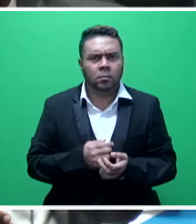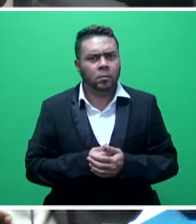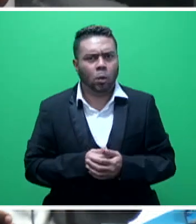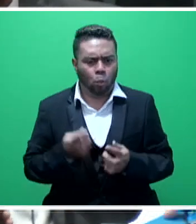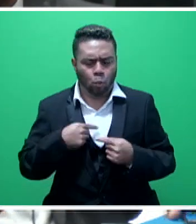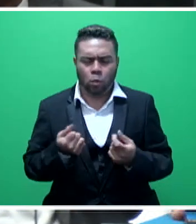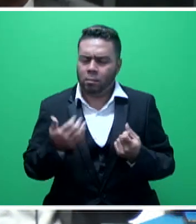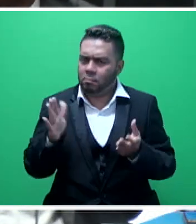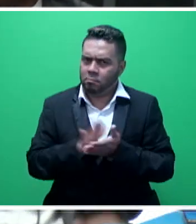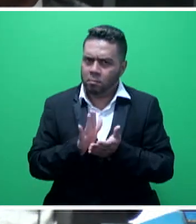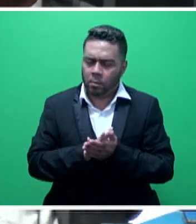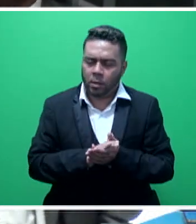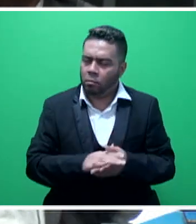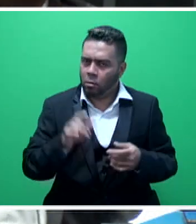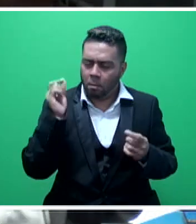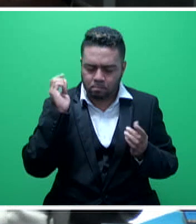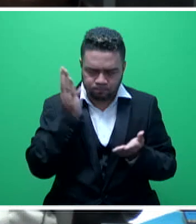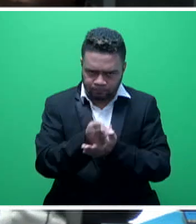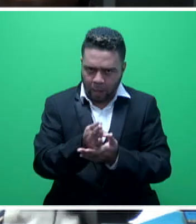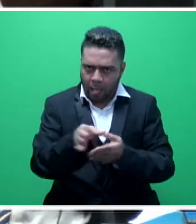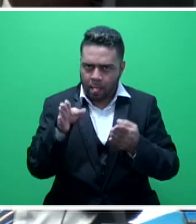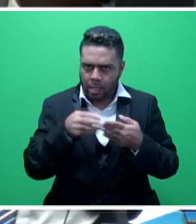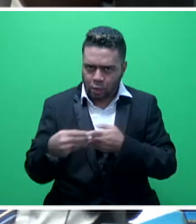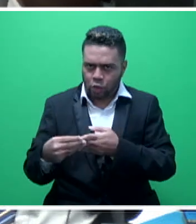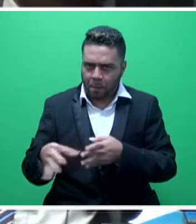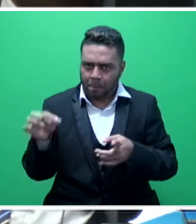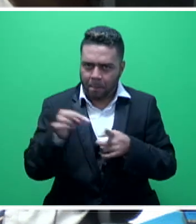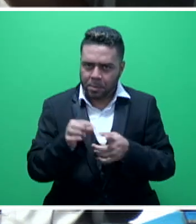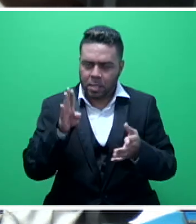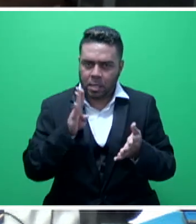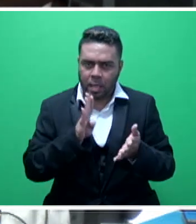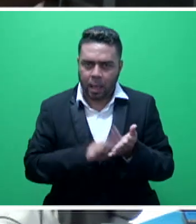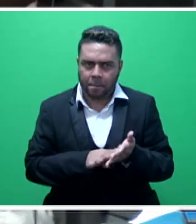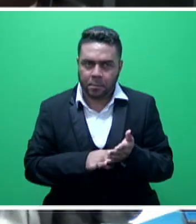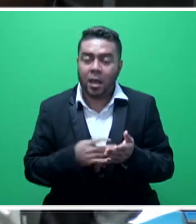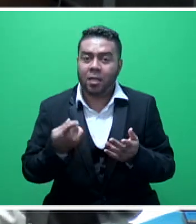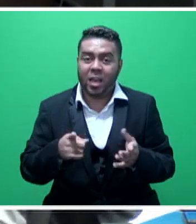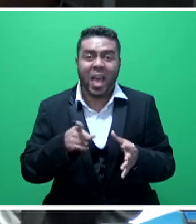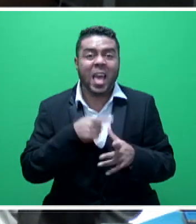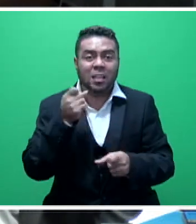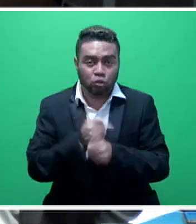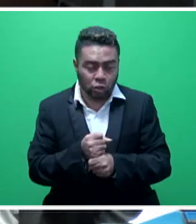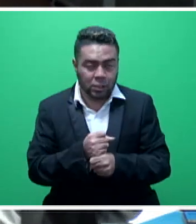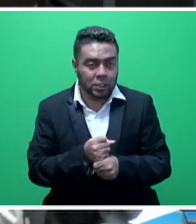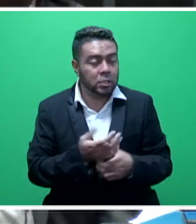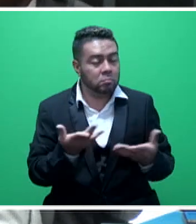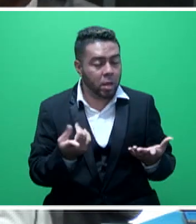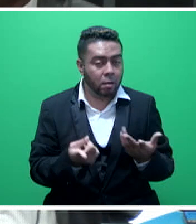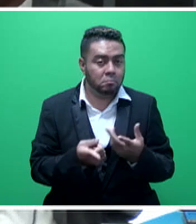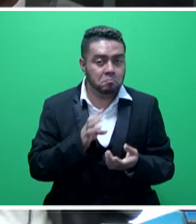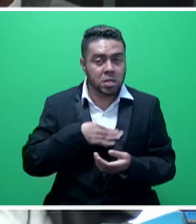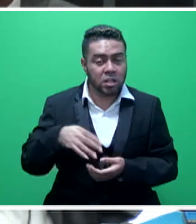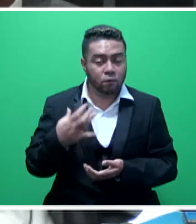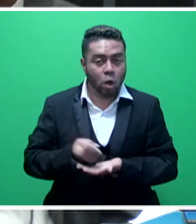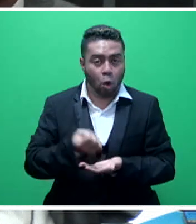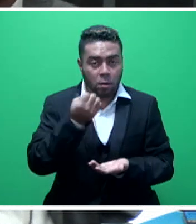to the decisive leadership of the Honourable Prime Minister, supported by my senior colleagues in the Attorney General and the Minister for Economy,